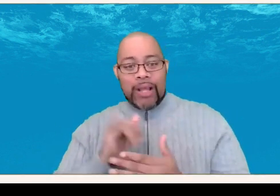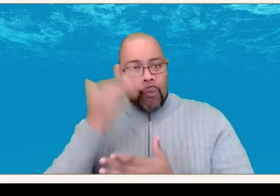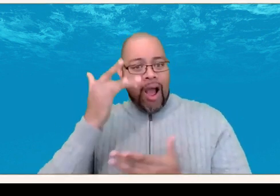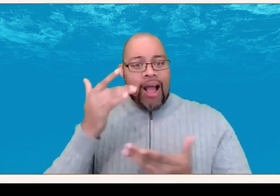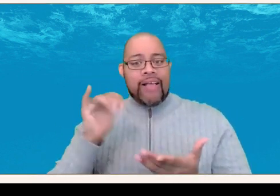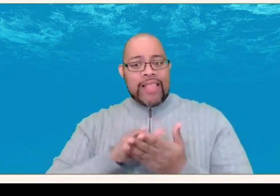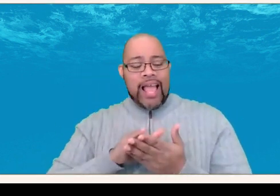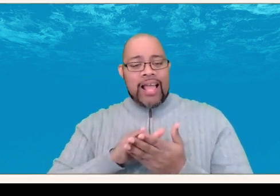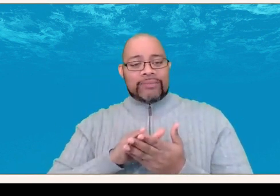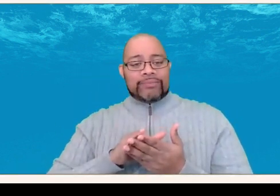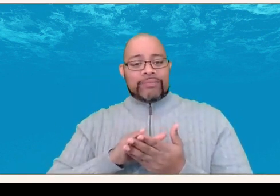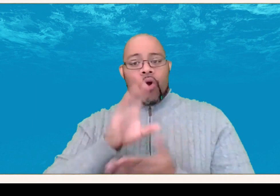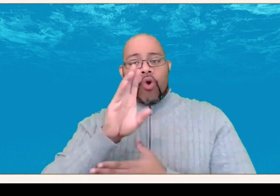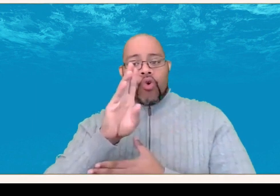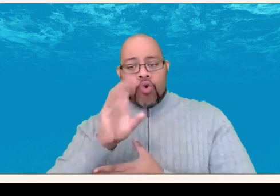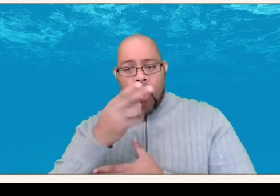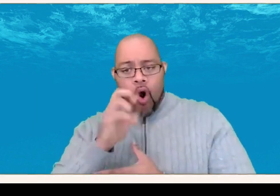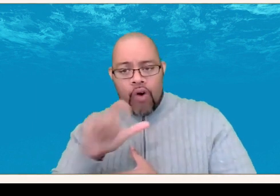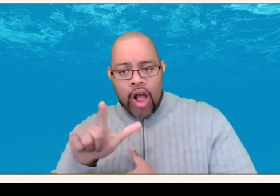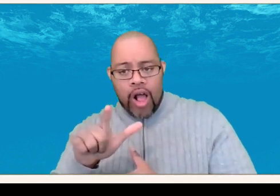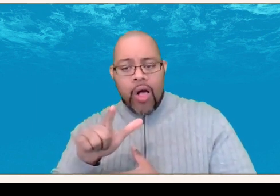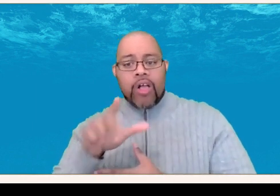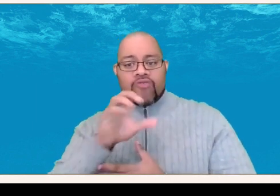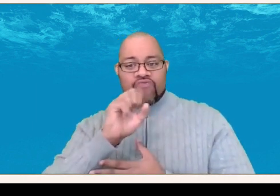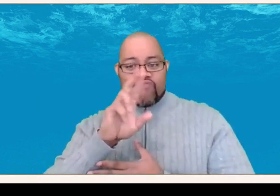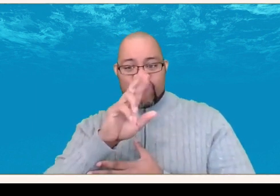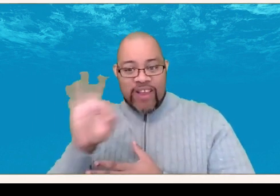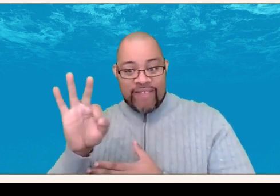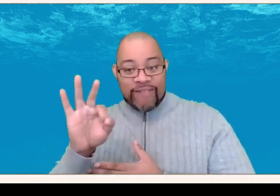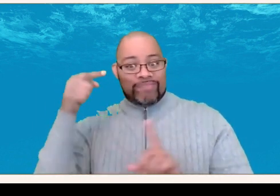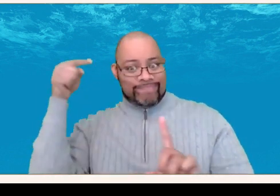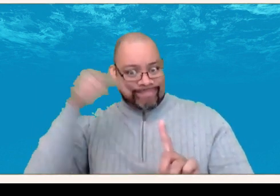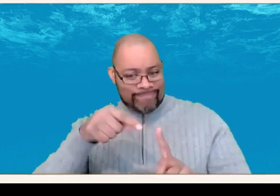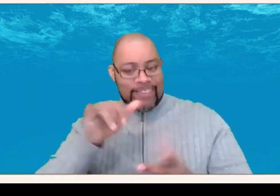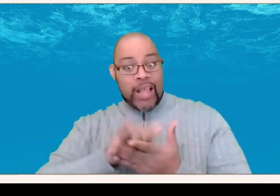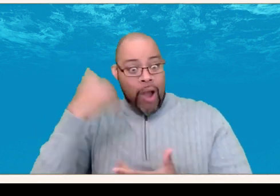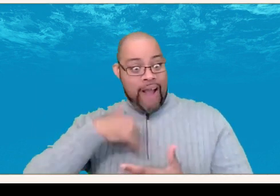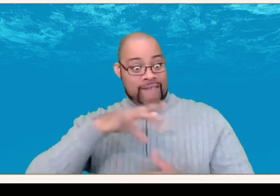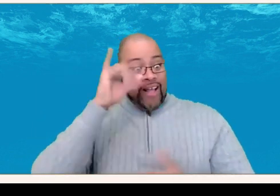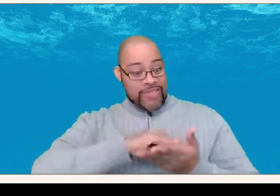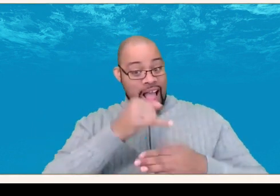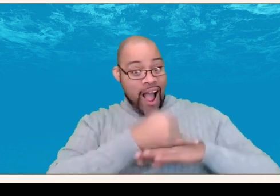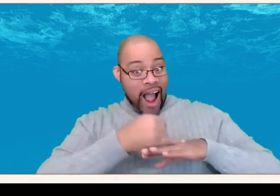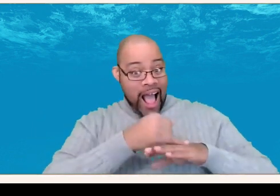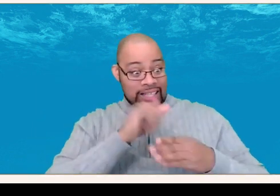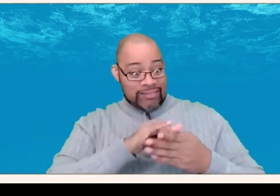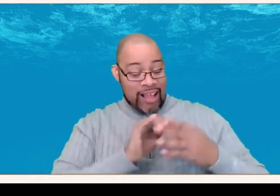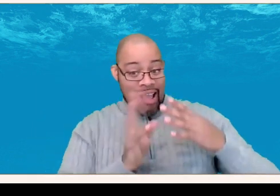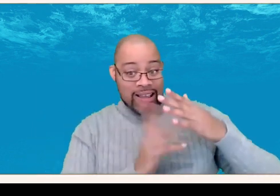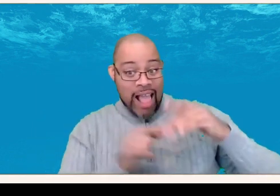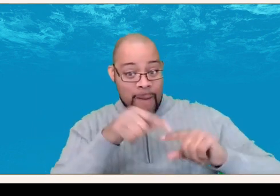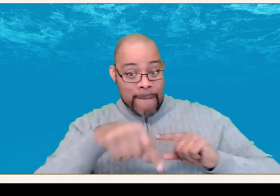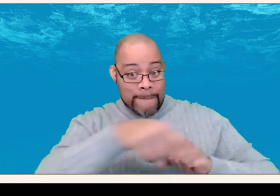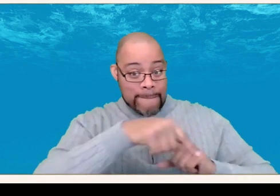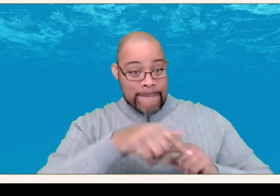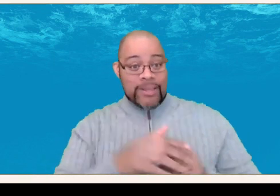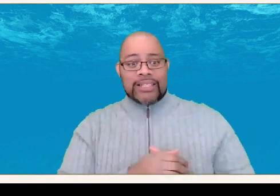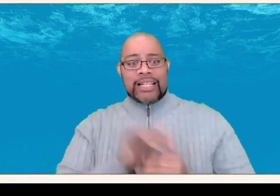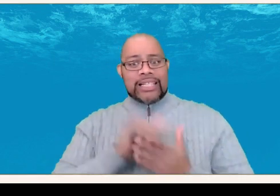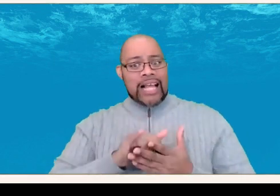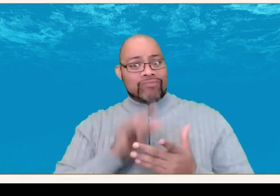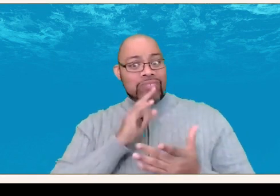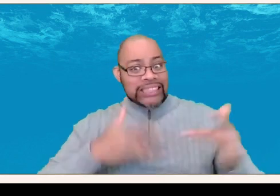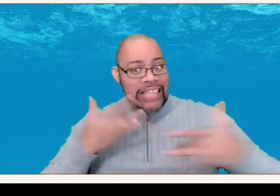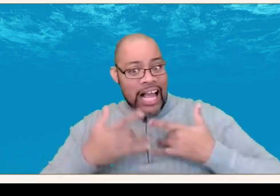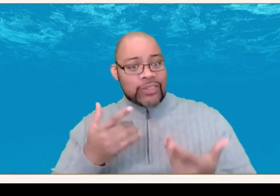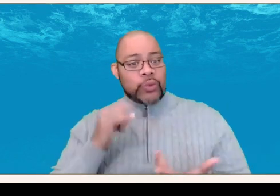that's where tropical coral reefs tend to dominate, which is why finding this novel tropical kelp population in the Galapagos